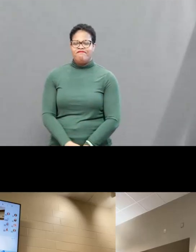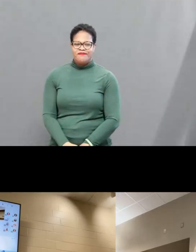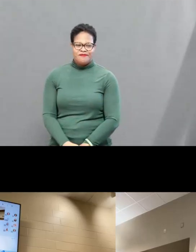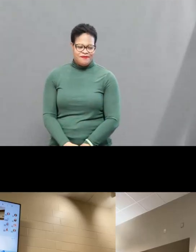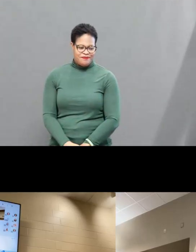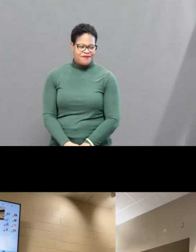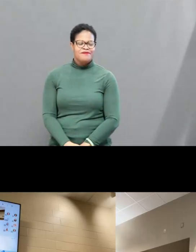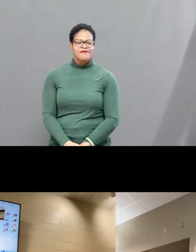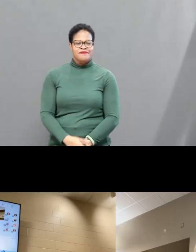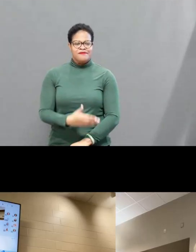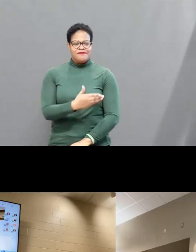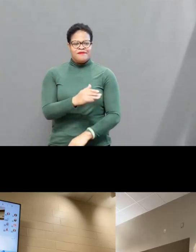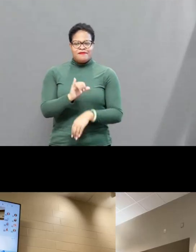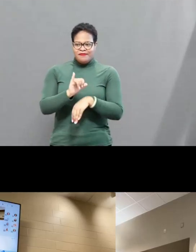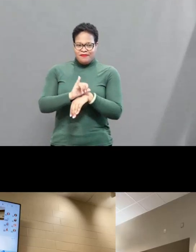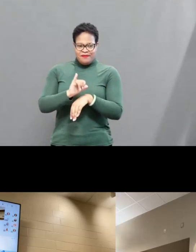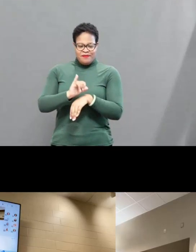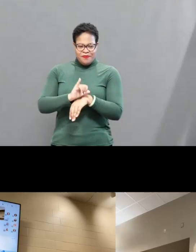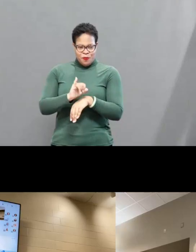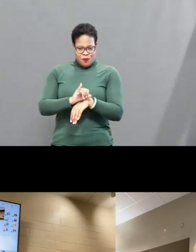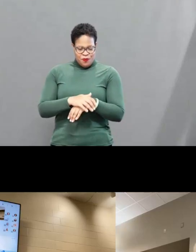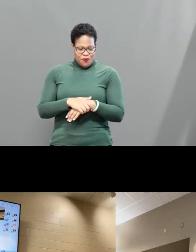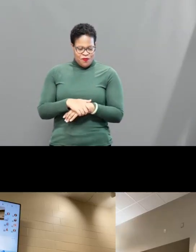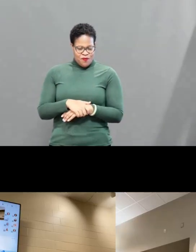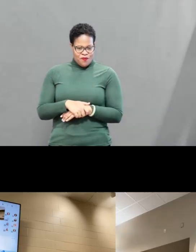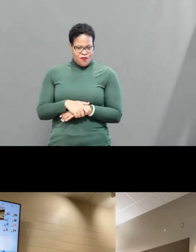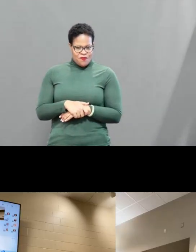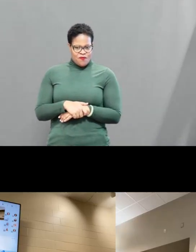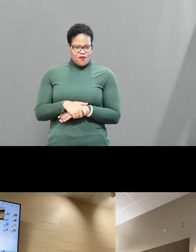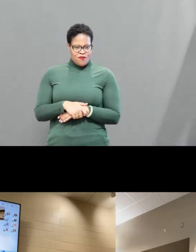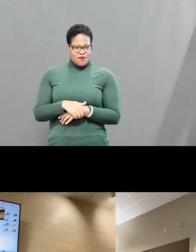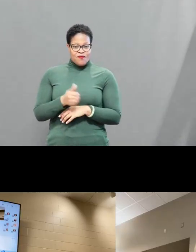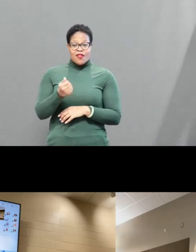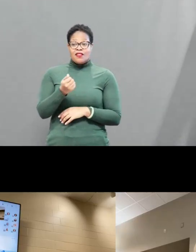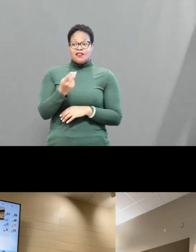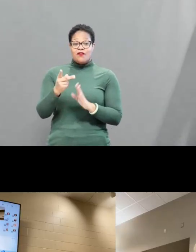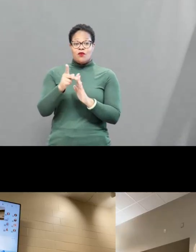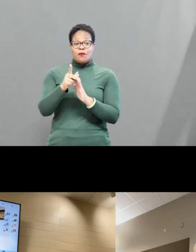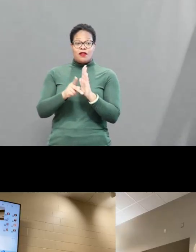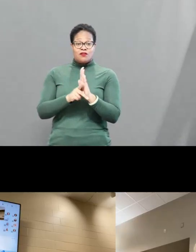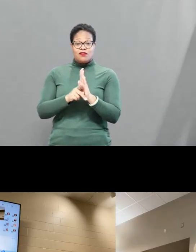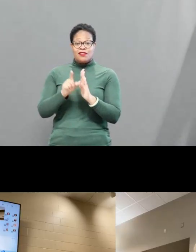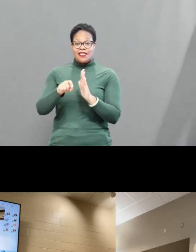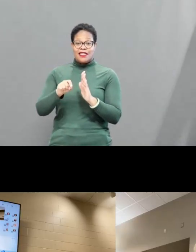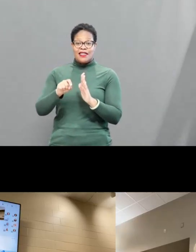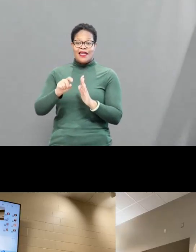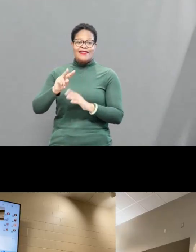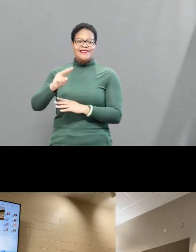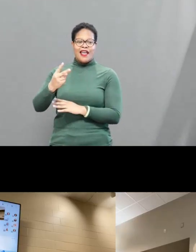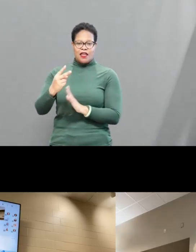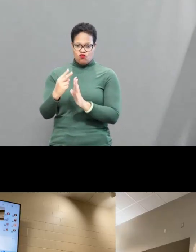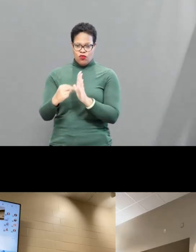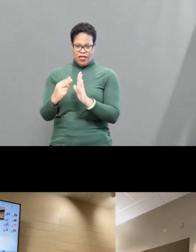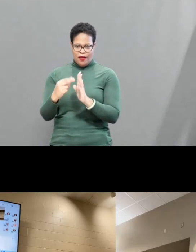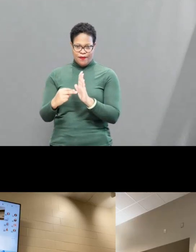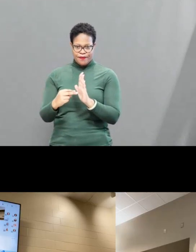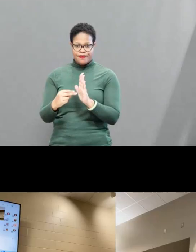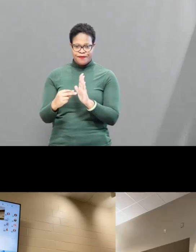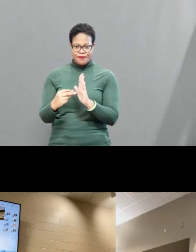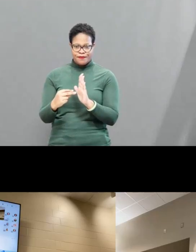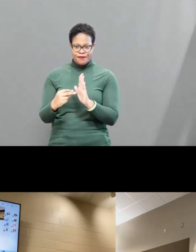So there's quite a few policies that need a second reading.